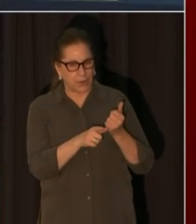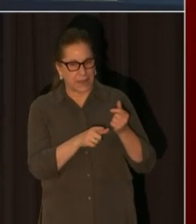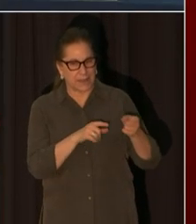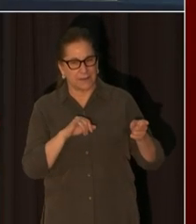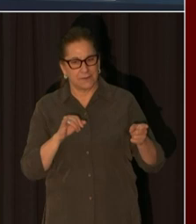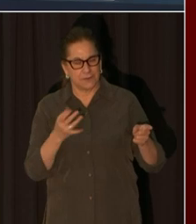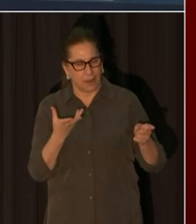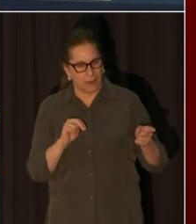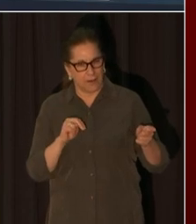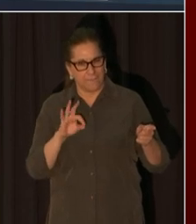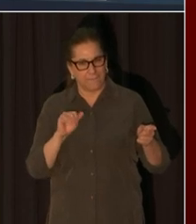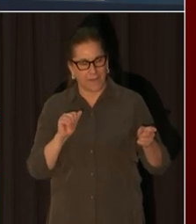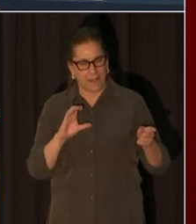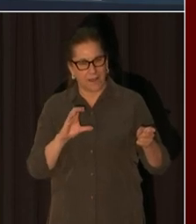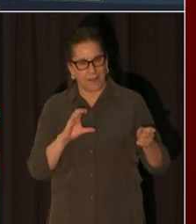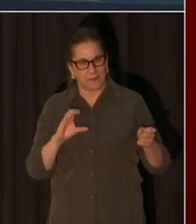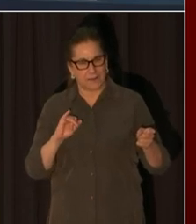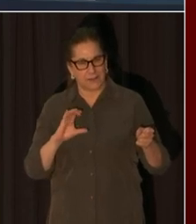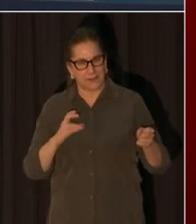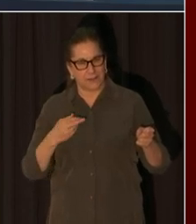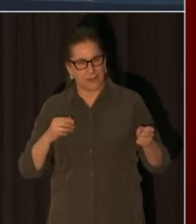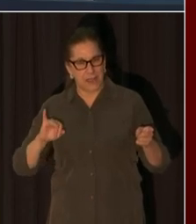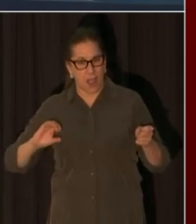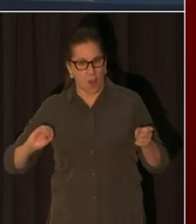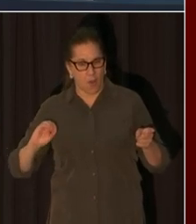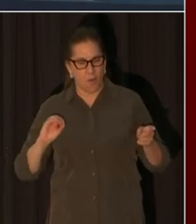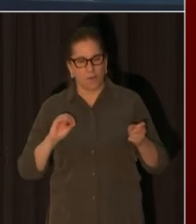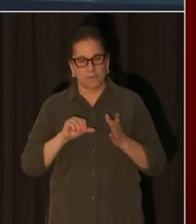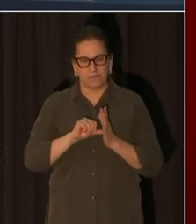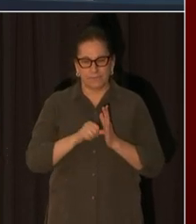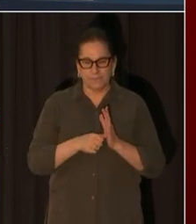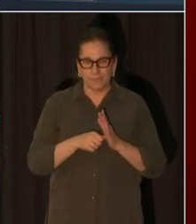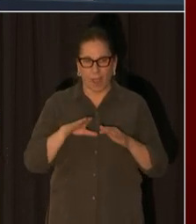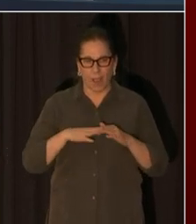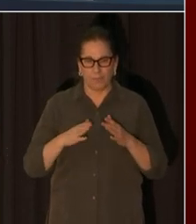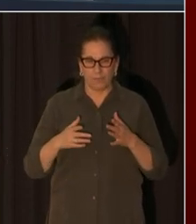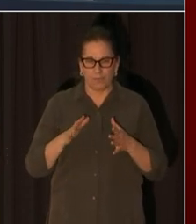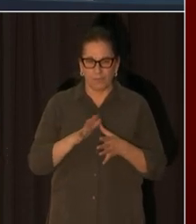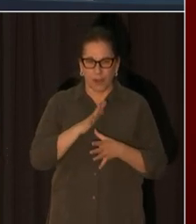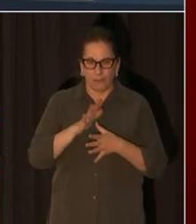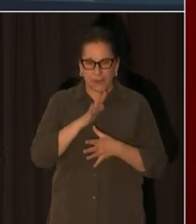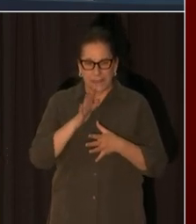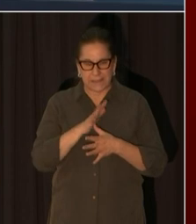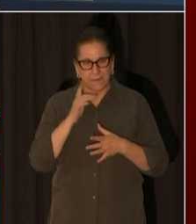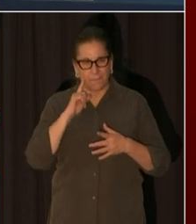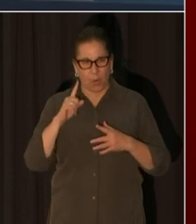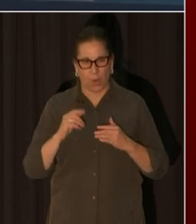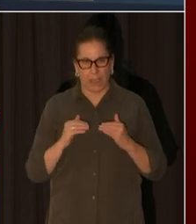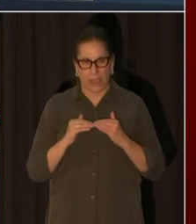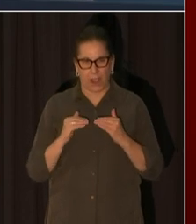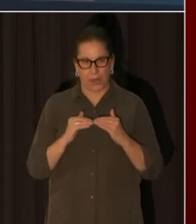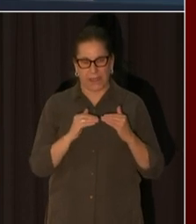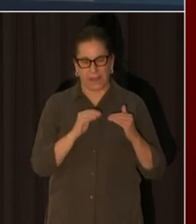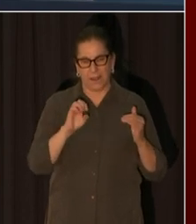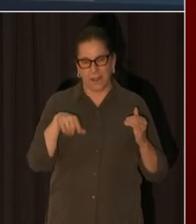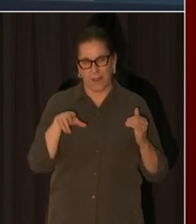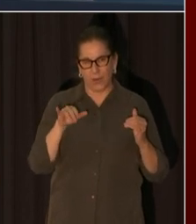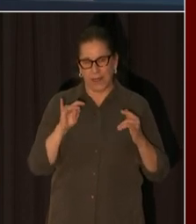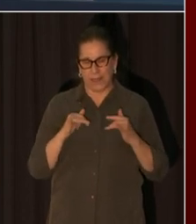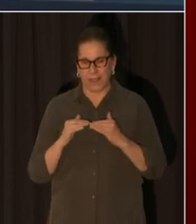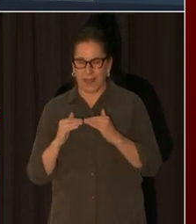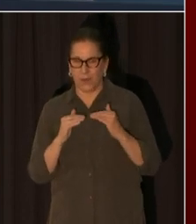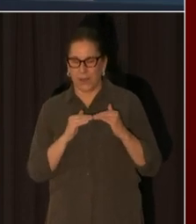I'd love to. Thank you so much for having me. Good afternoon, everyone. I'm Ashley Emerson, Executive Director of the Mayor's Office on